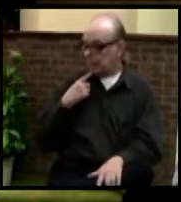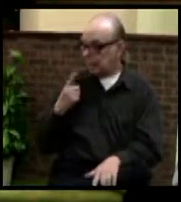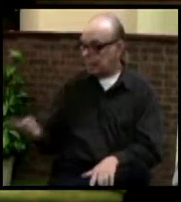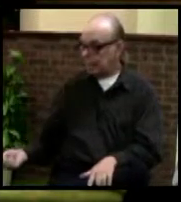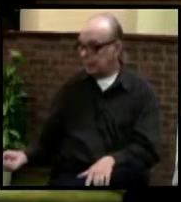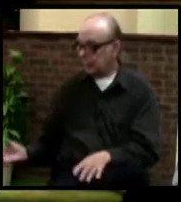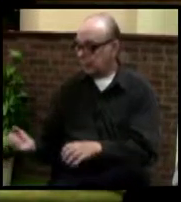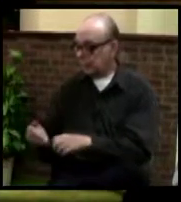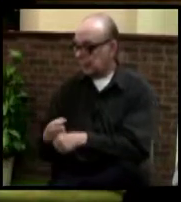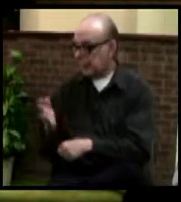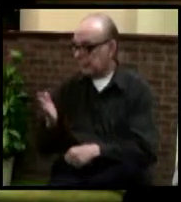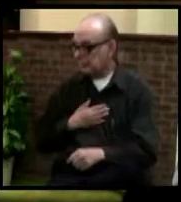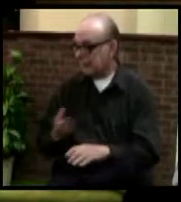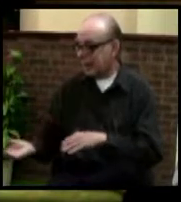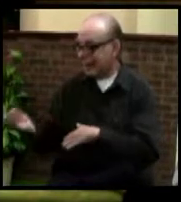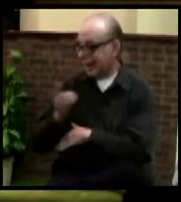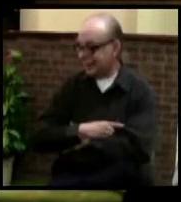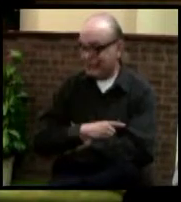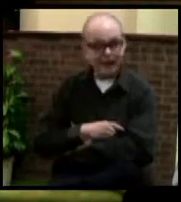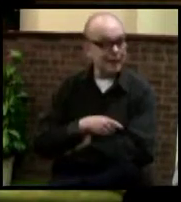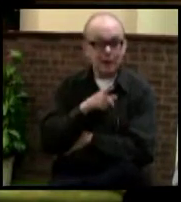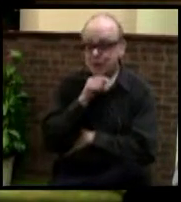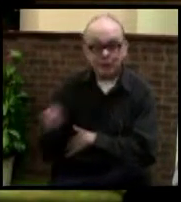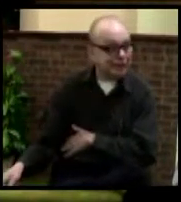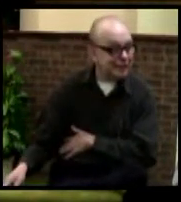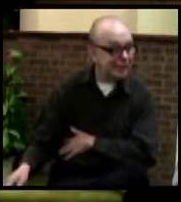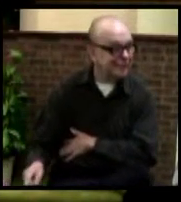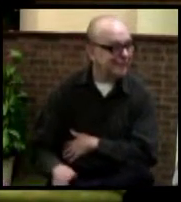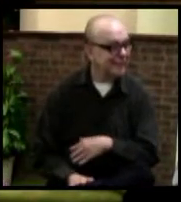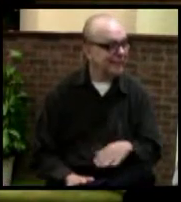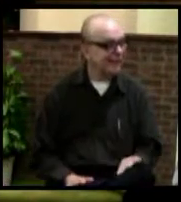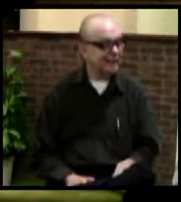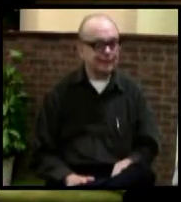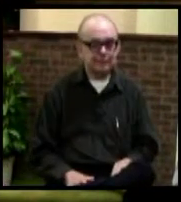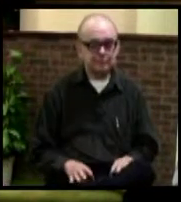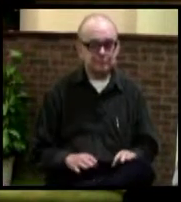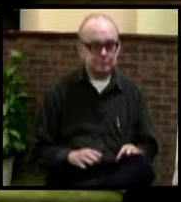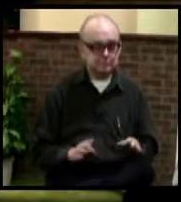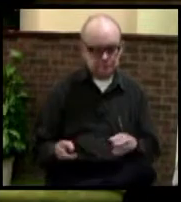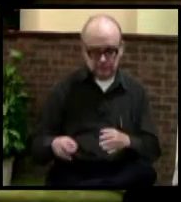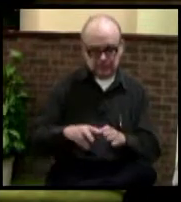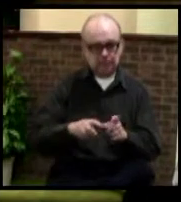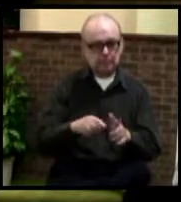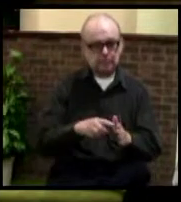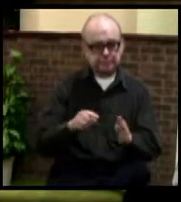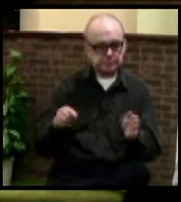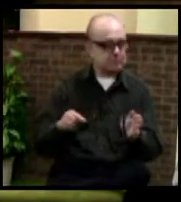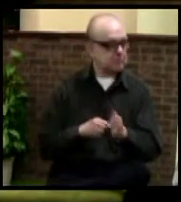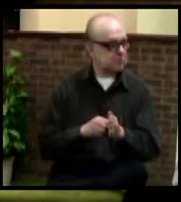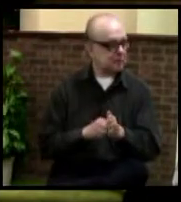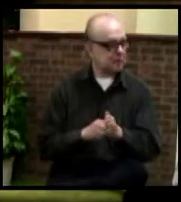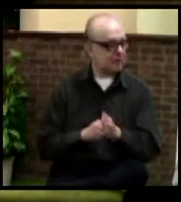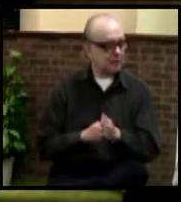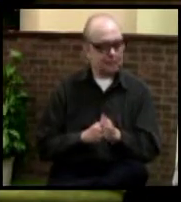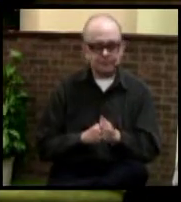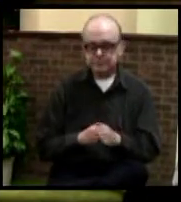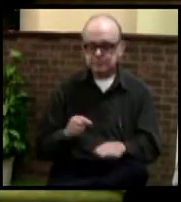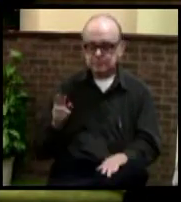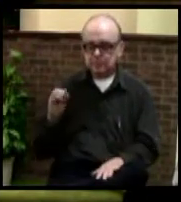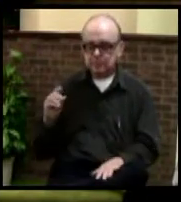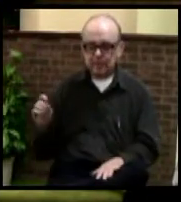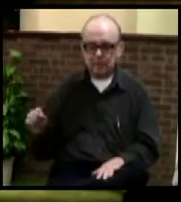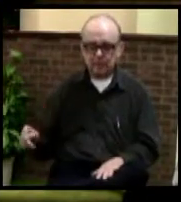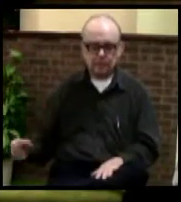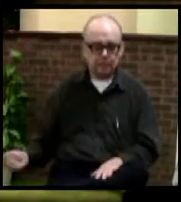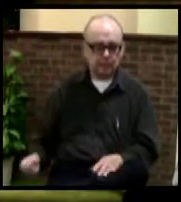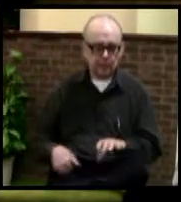and said, "Make my day." She sidestepped this leaping